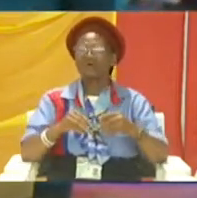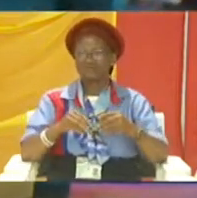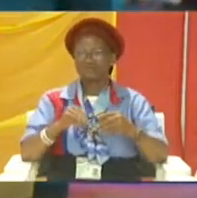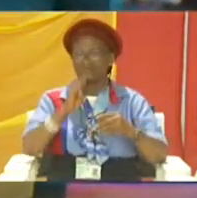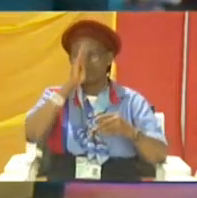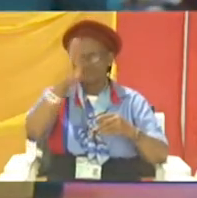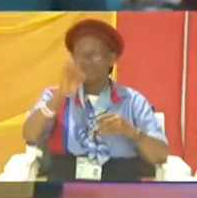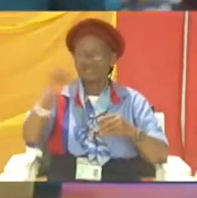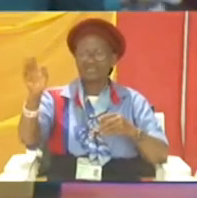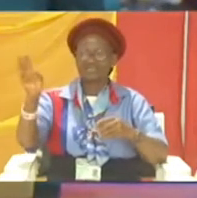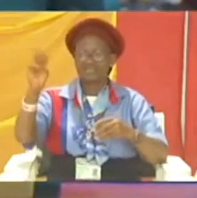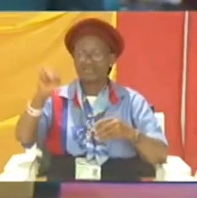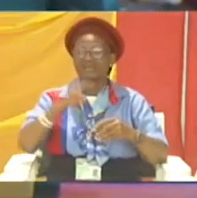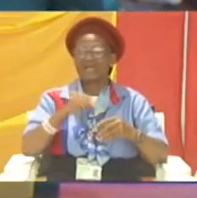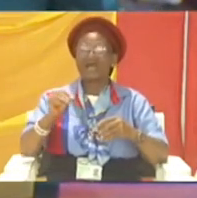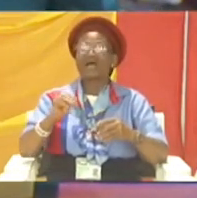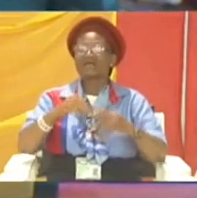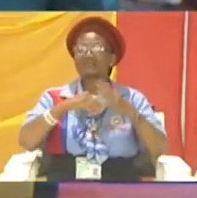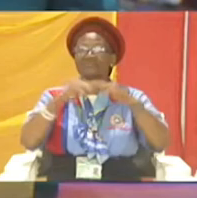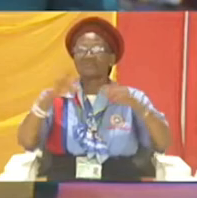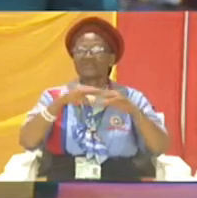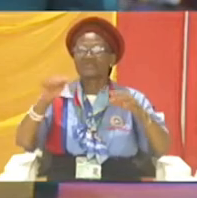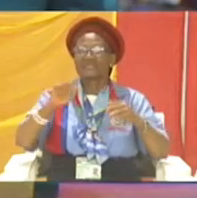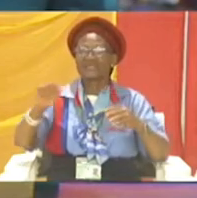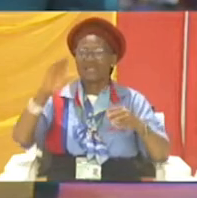And then